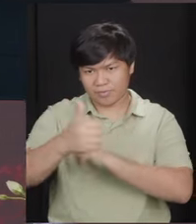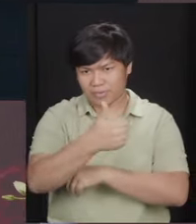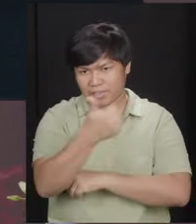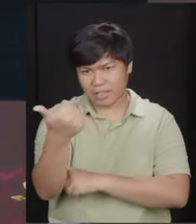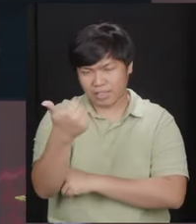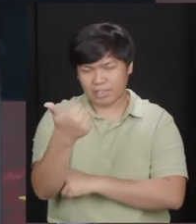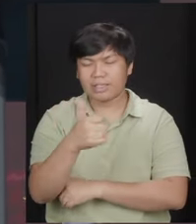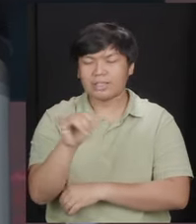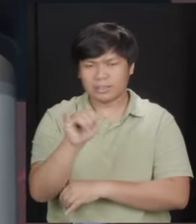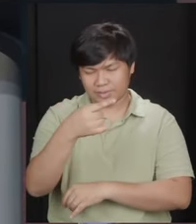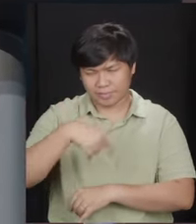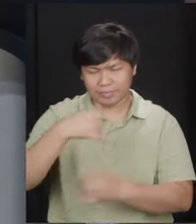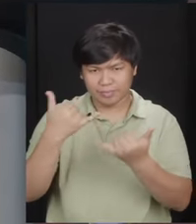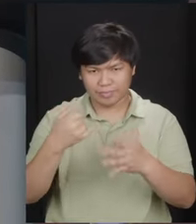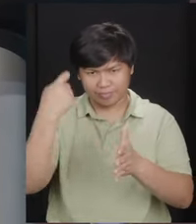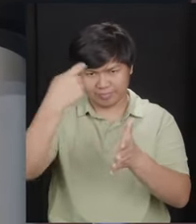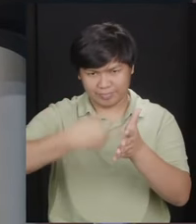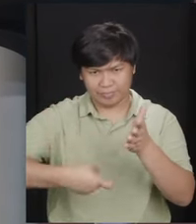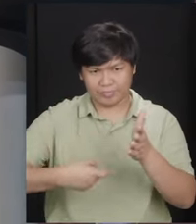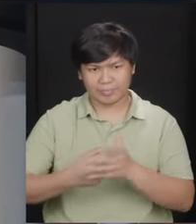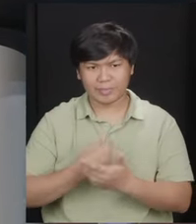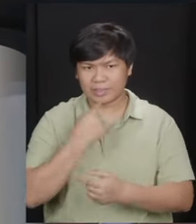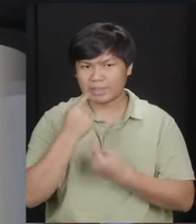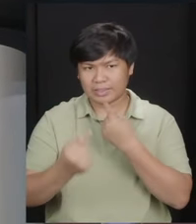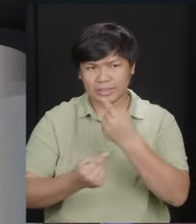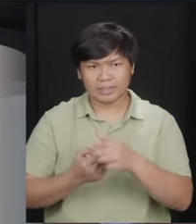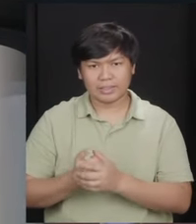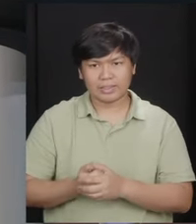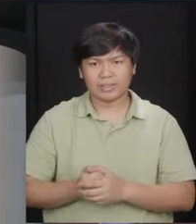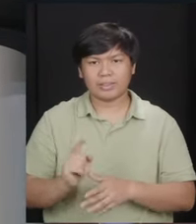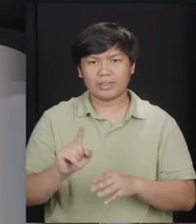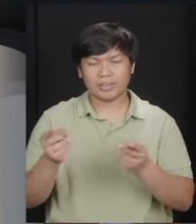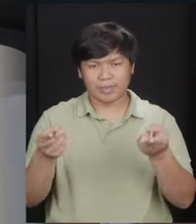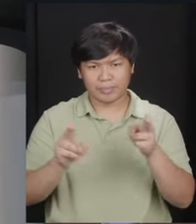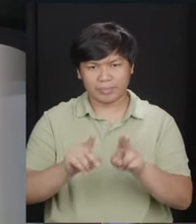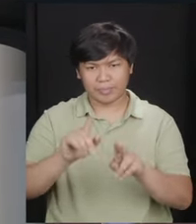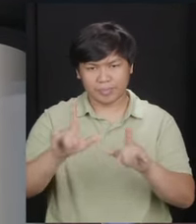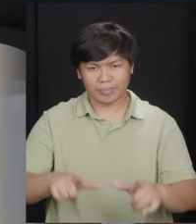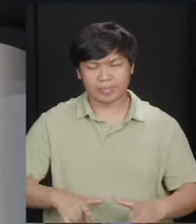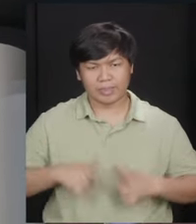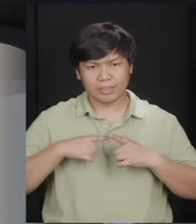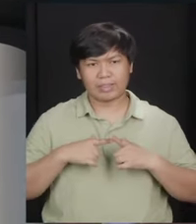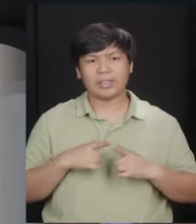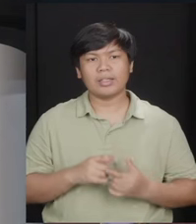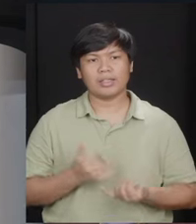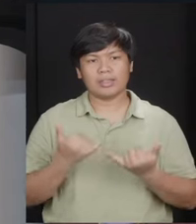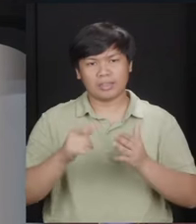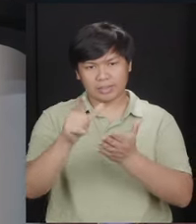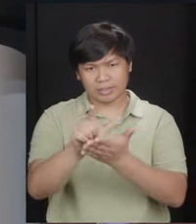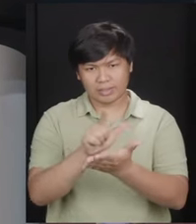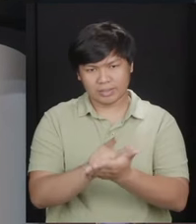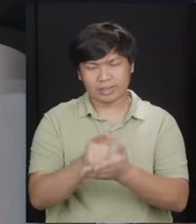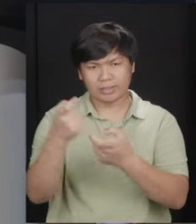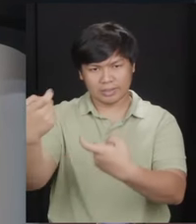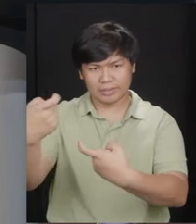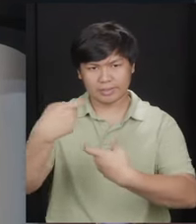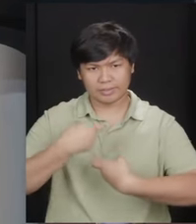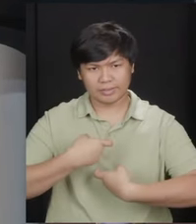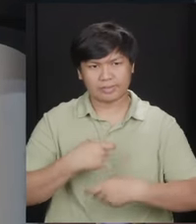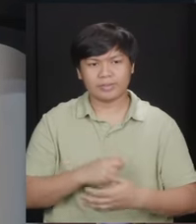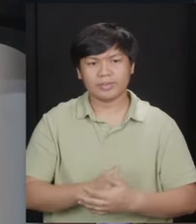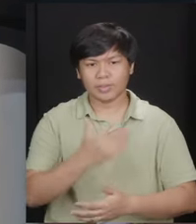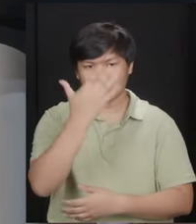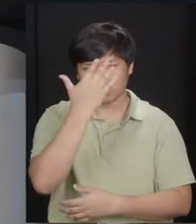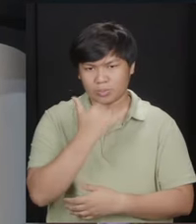will cost us today. And he's saying, if this is what's happening in your life, this is now the lesson he's giving us. And